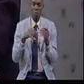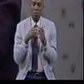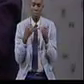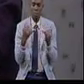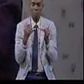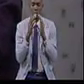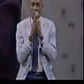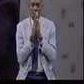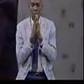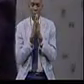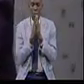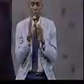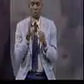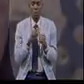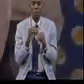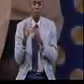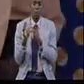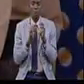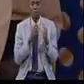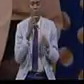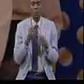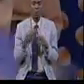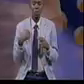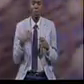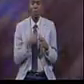In Jesus' name we pray.